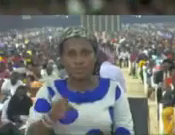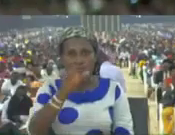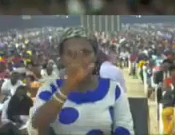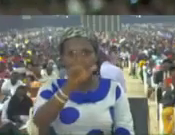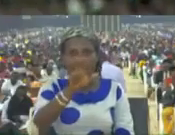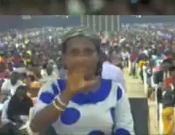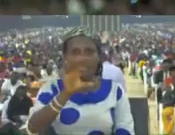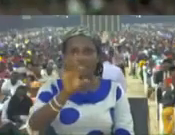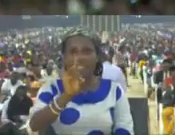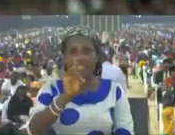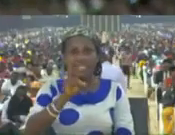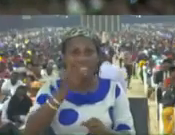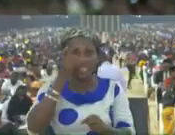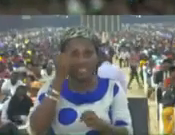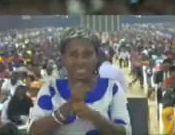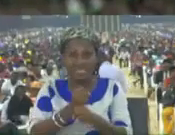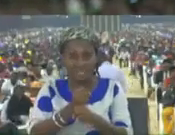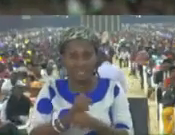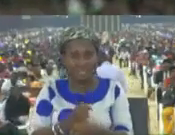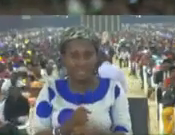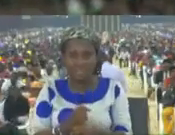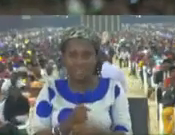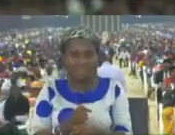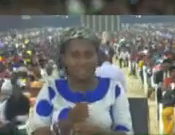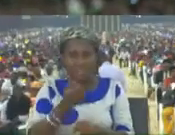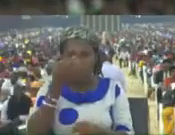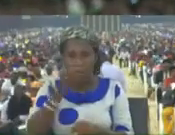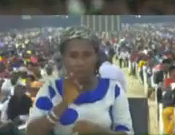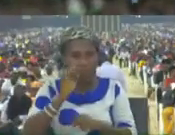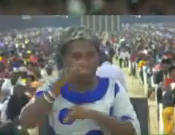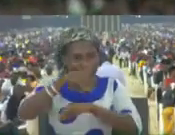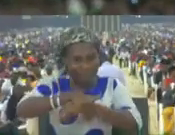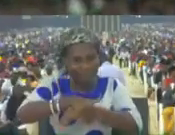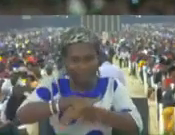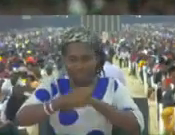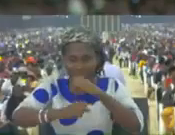Eight long years of night.